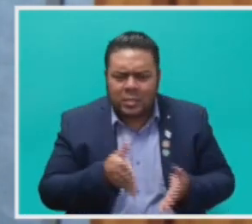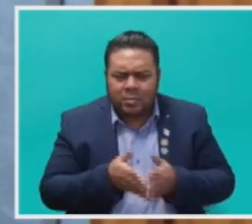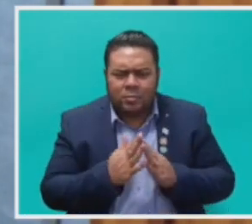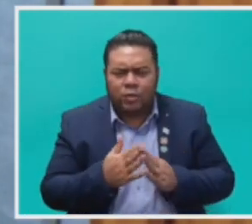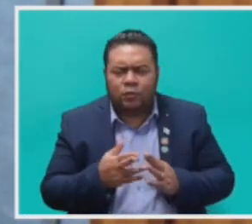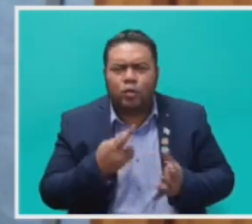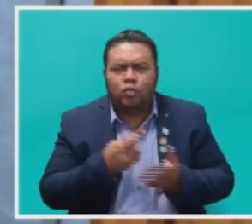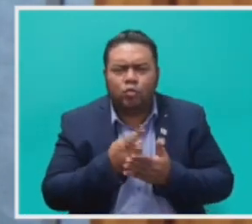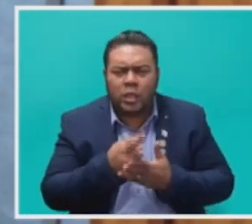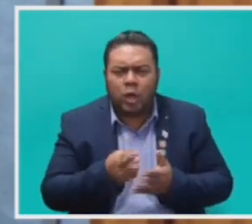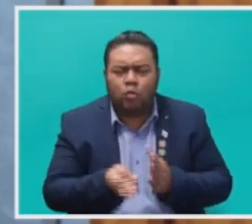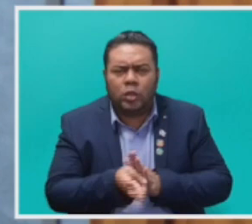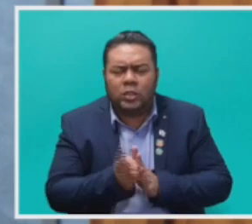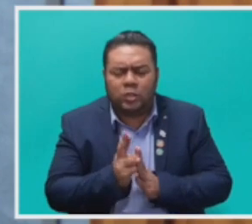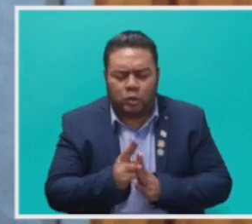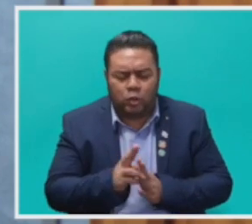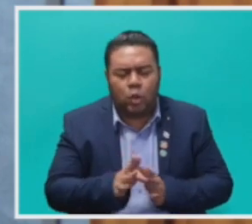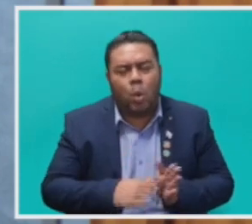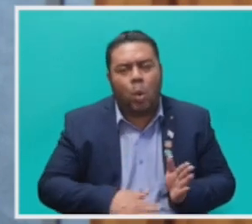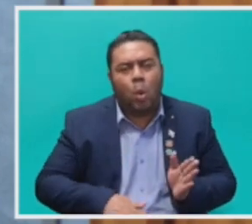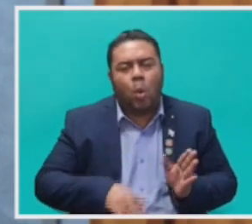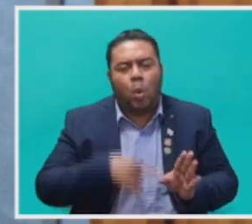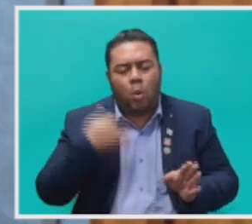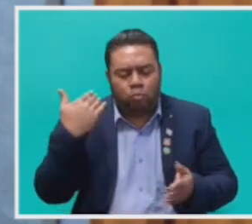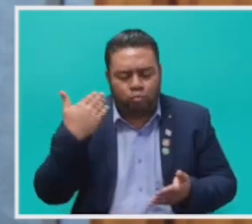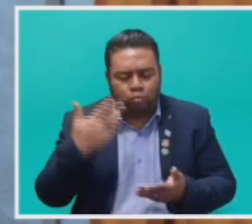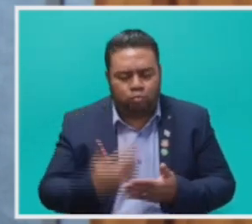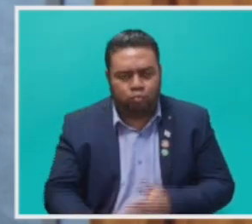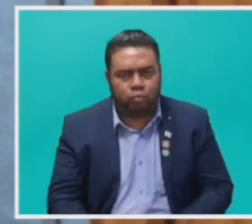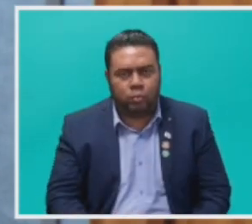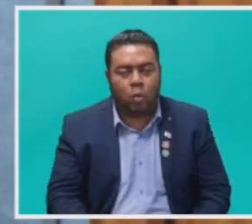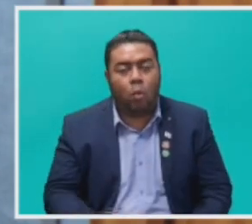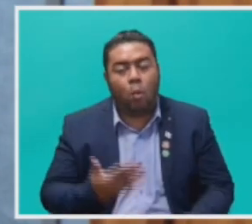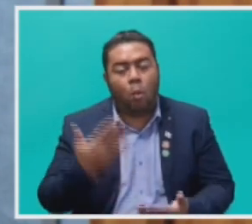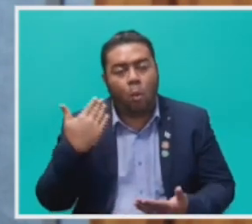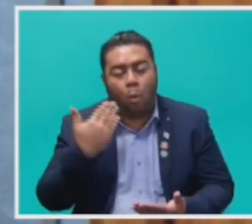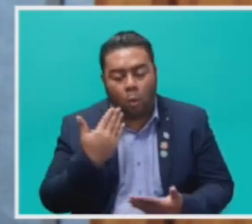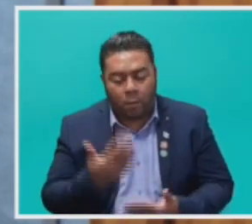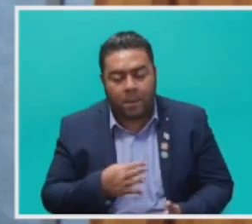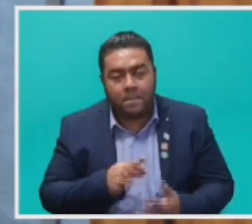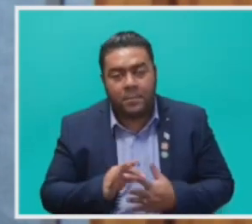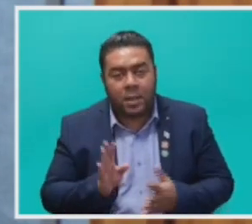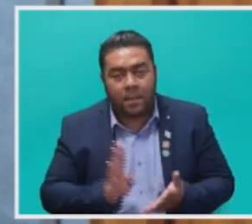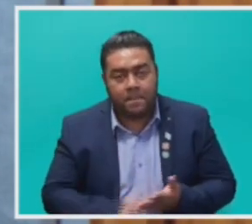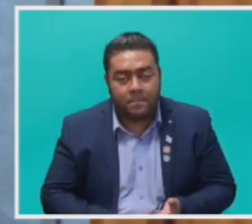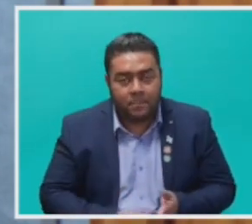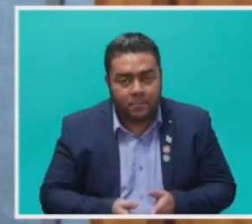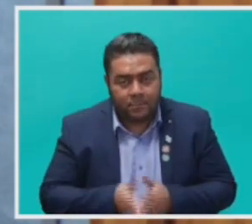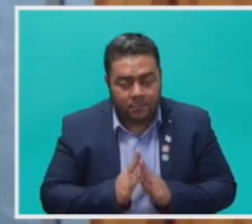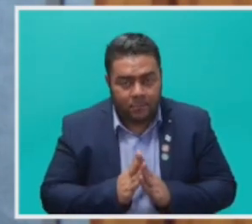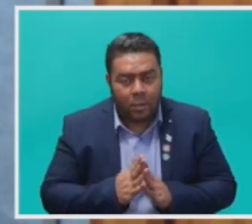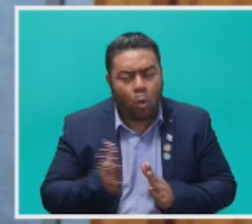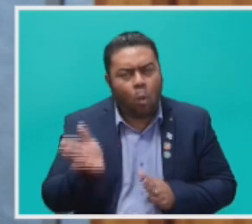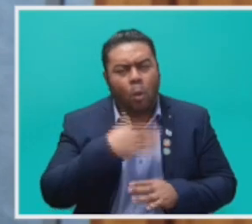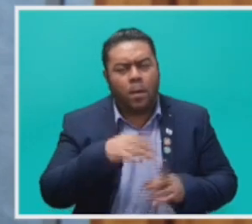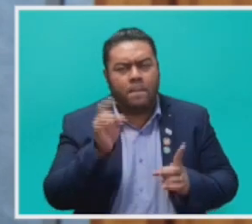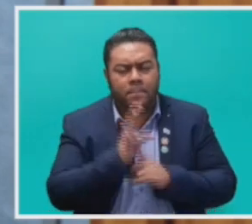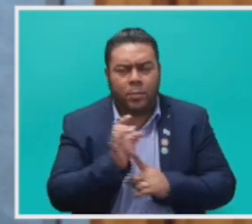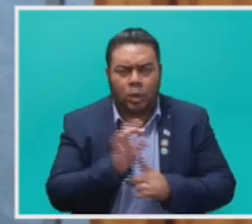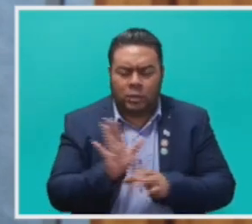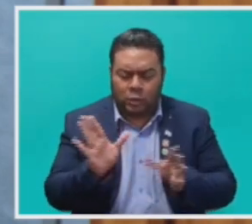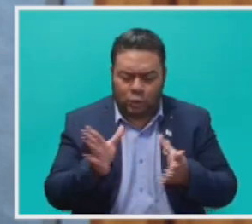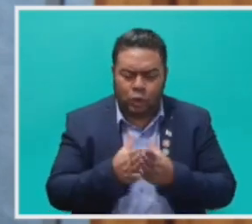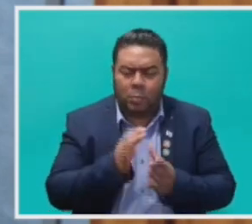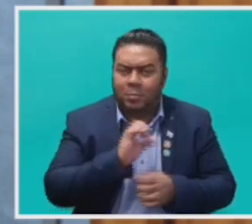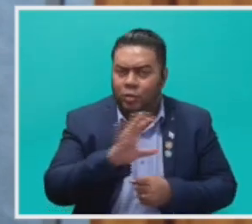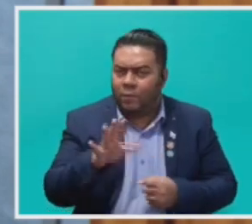Reconciliation Commission is long awaited. Our Honorable Prime Minister has promised the setting up of this all-important commission for